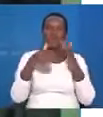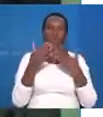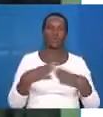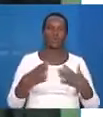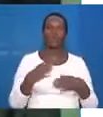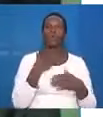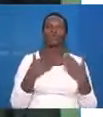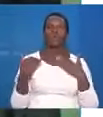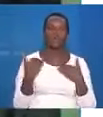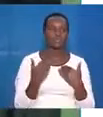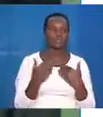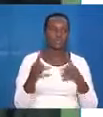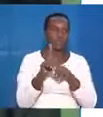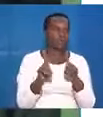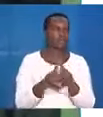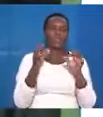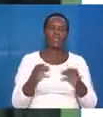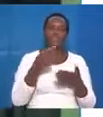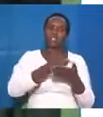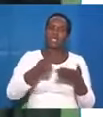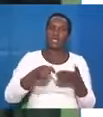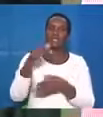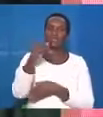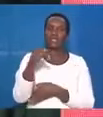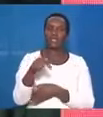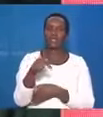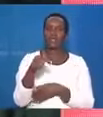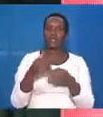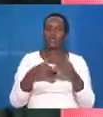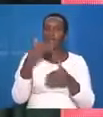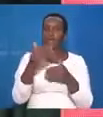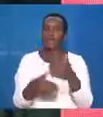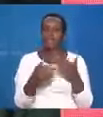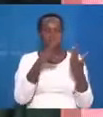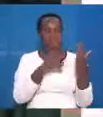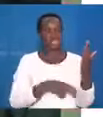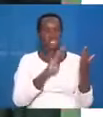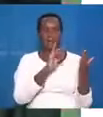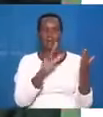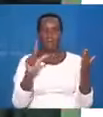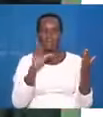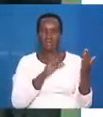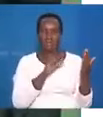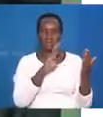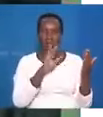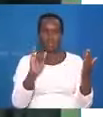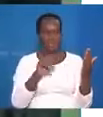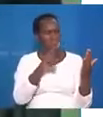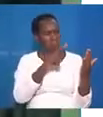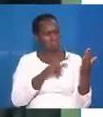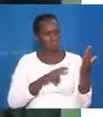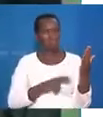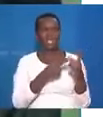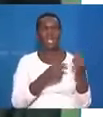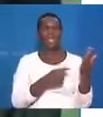By appending our signature today, after going through the bill, we are stamping a seal